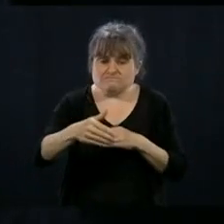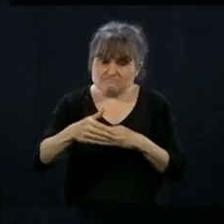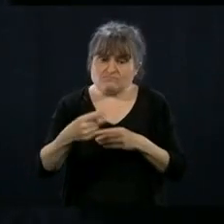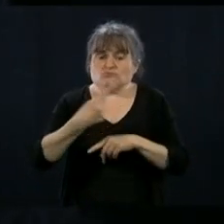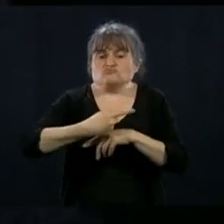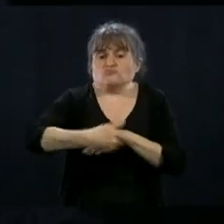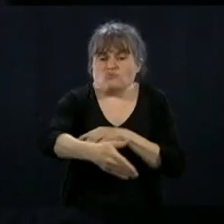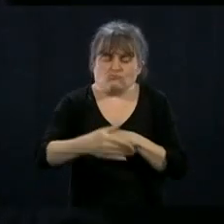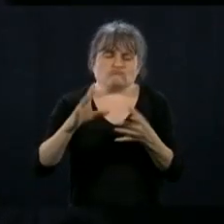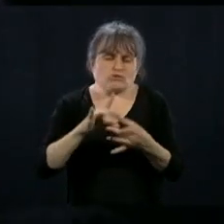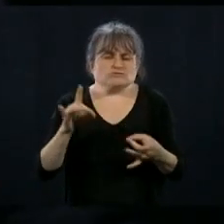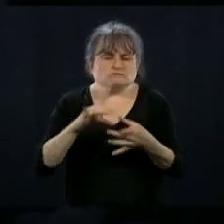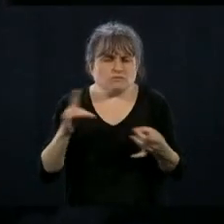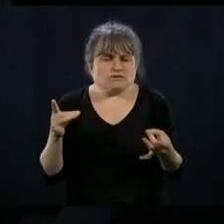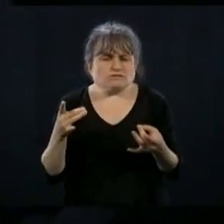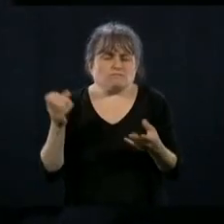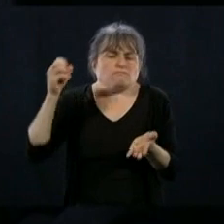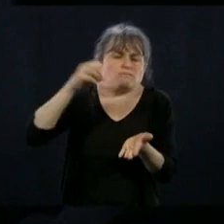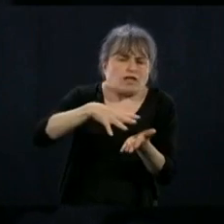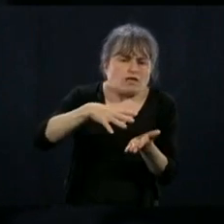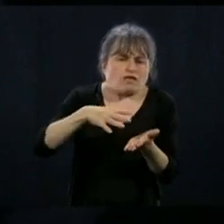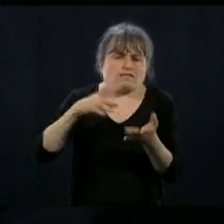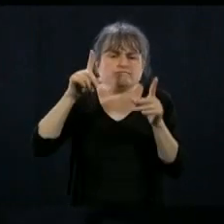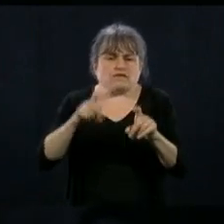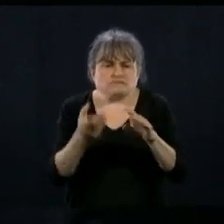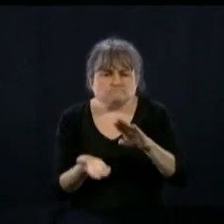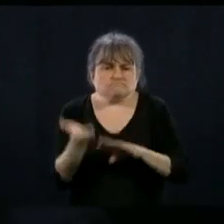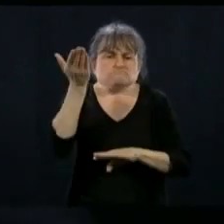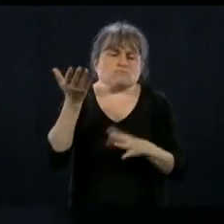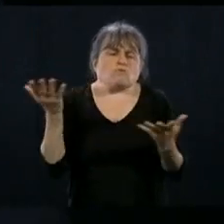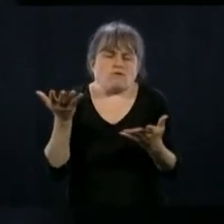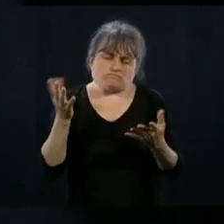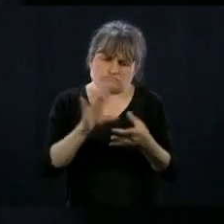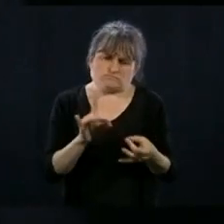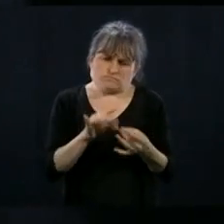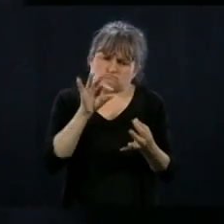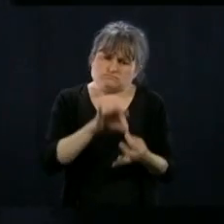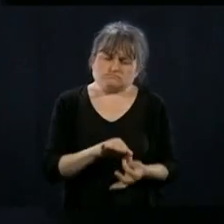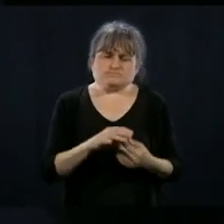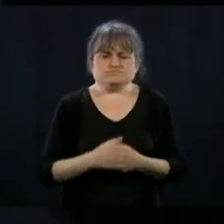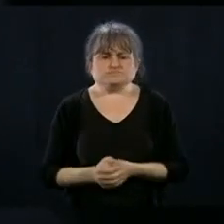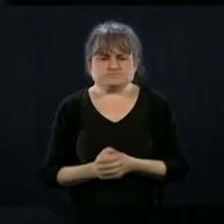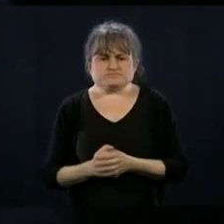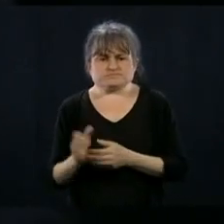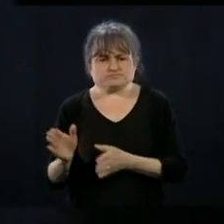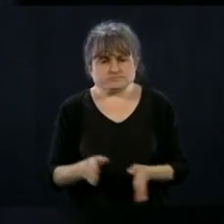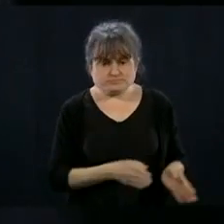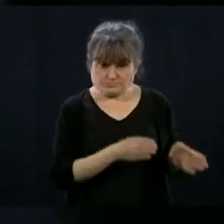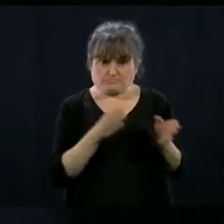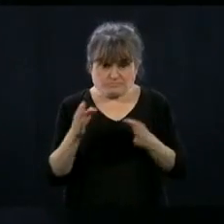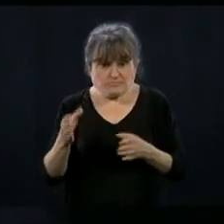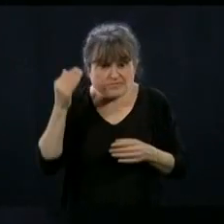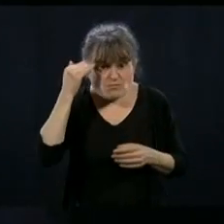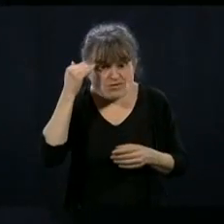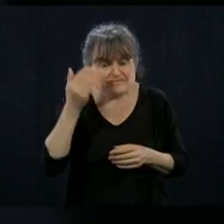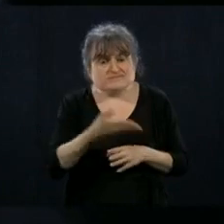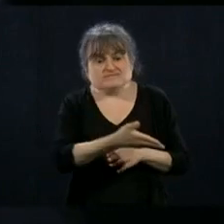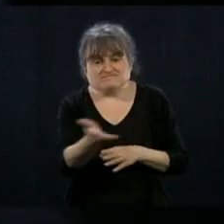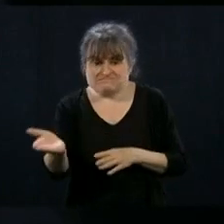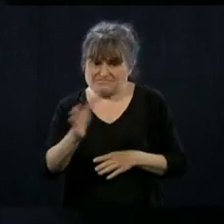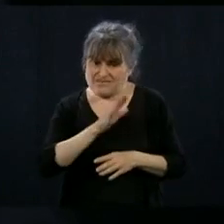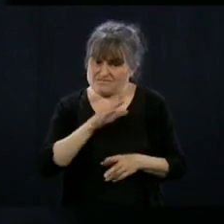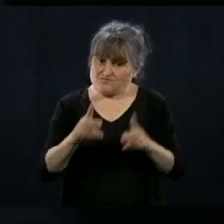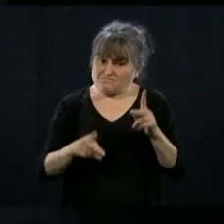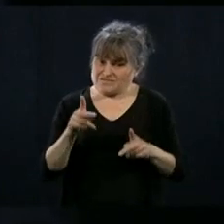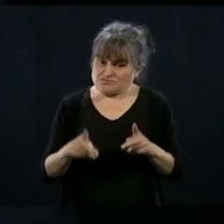the next few days to explain to you what that plan is all about. Now, I also know that many